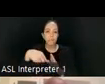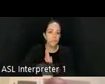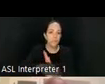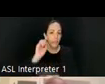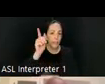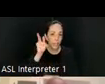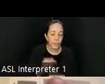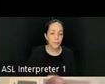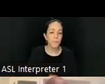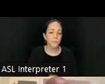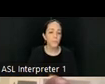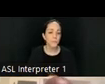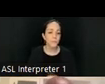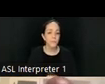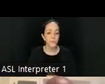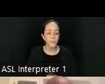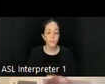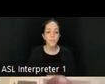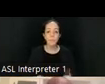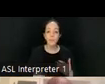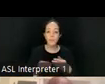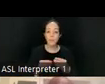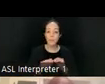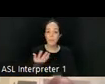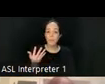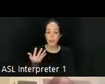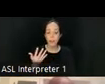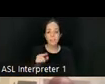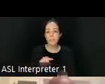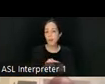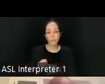And then five also was one of the ones that